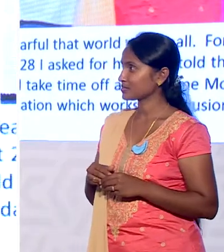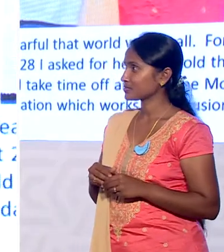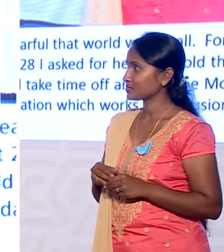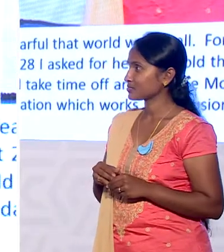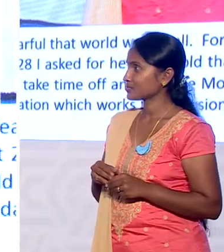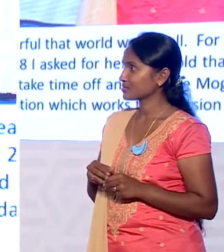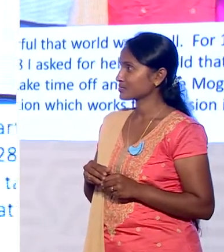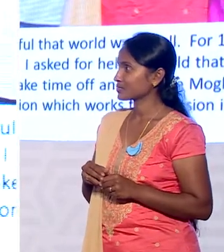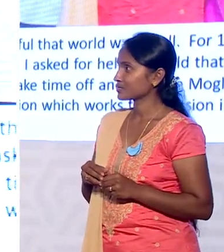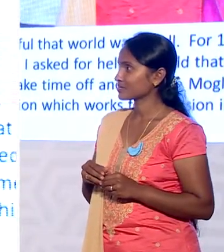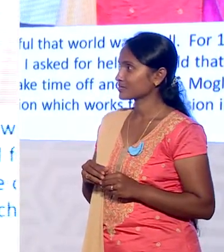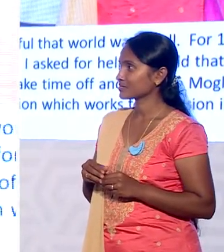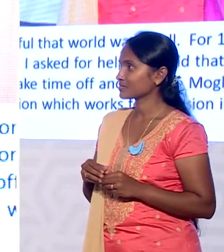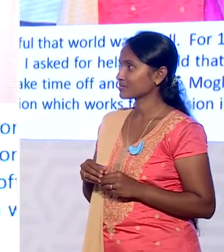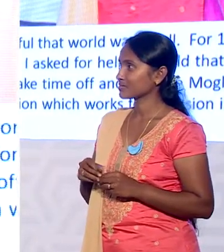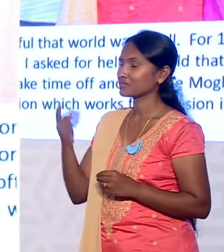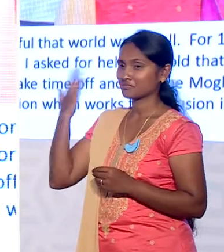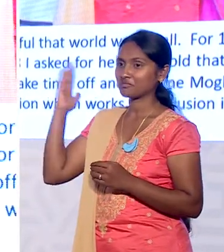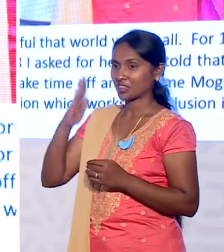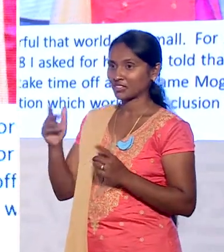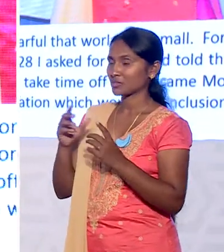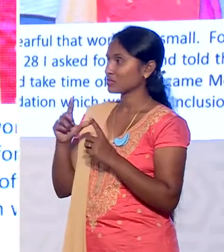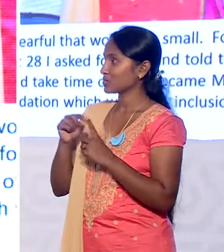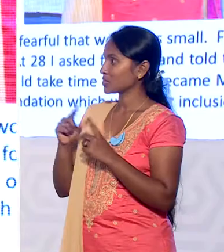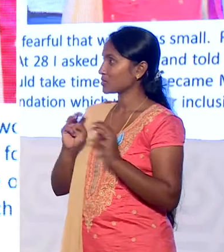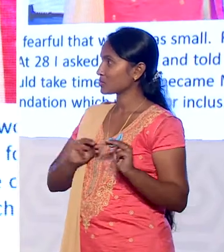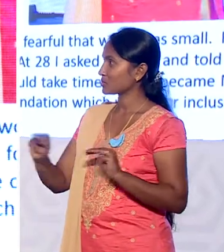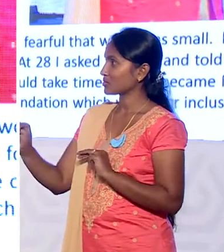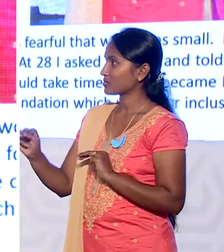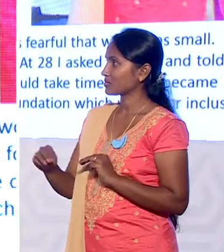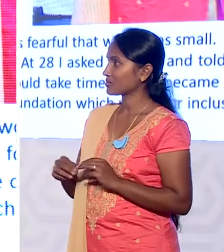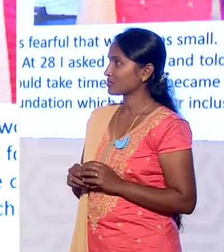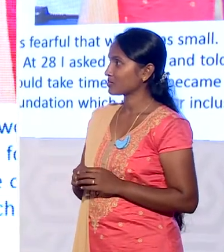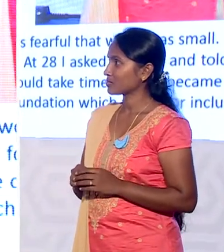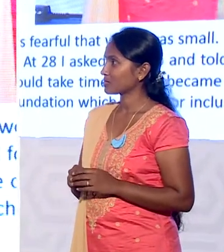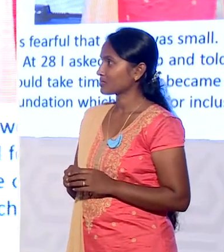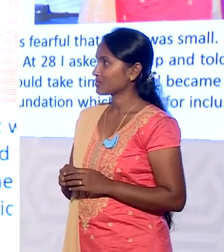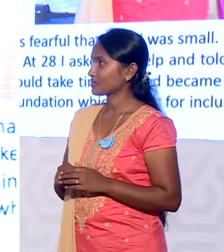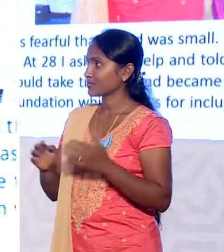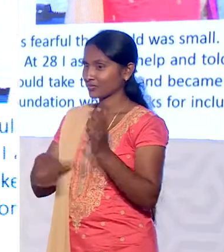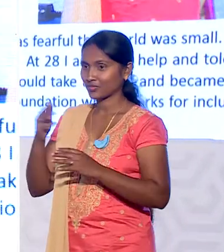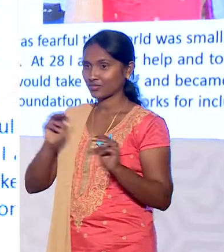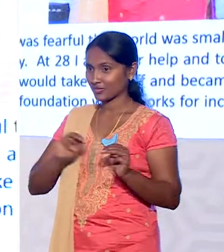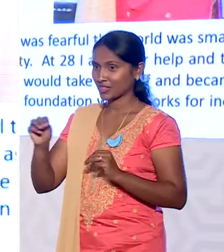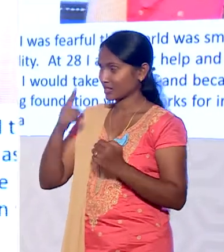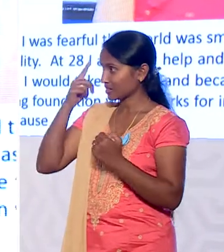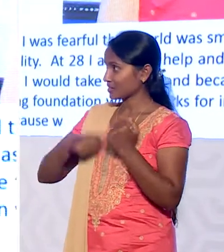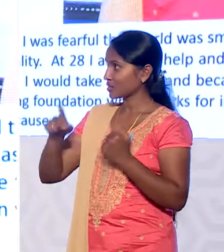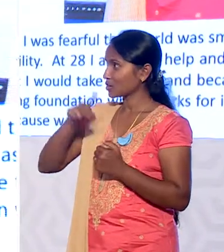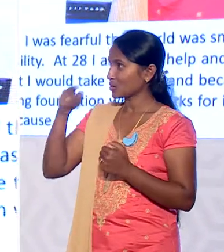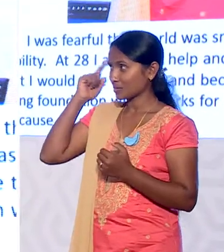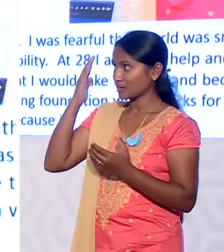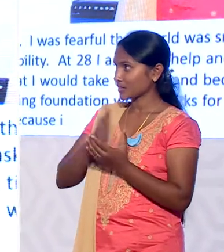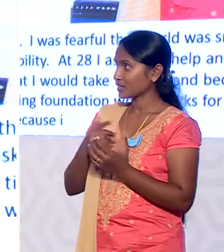what? If I was fully sighted, I guess I'd never have been Mowgli. So when I came off that elephant, when I left this country of yours, you believed in